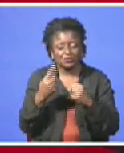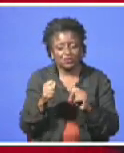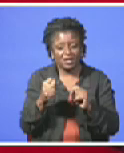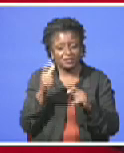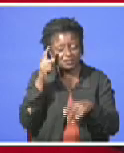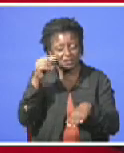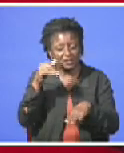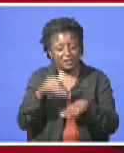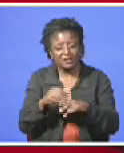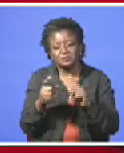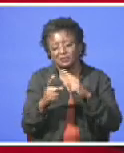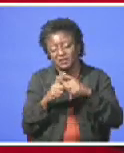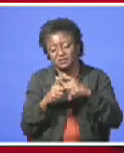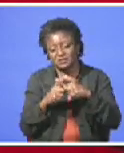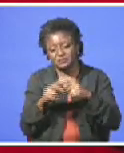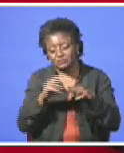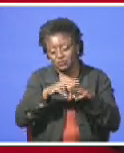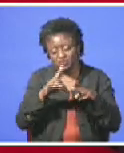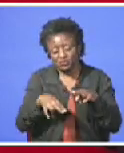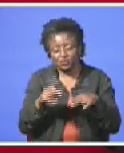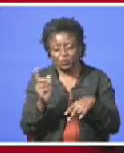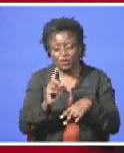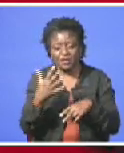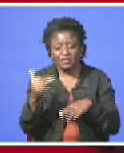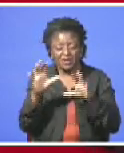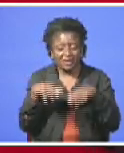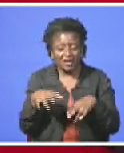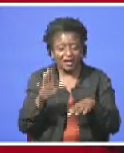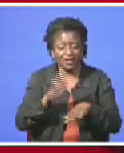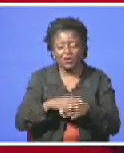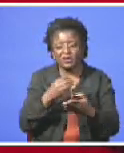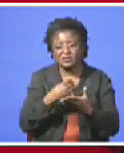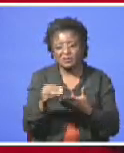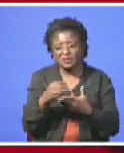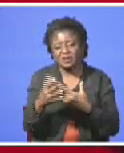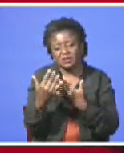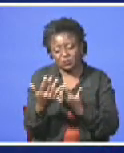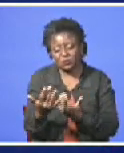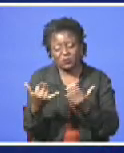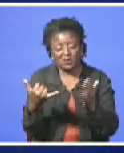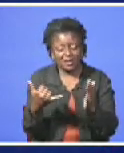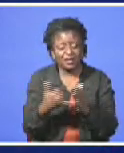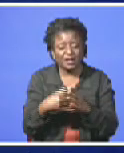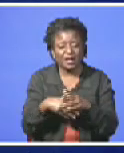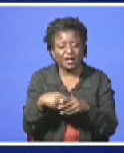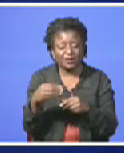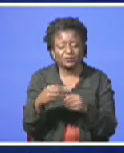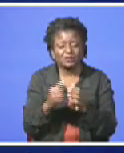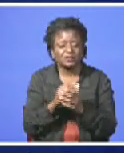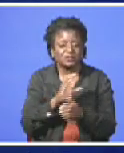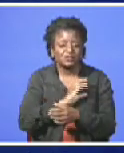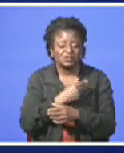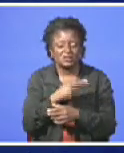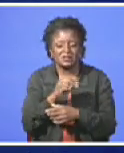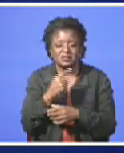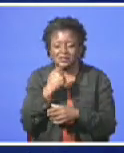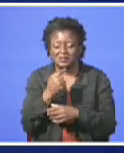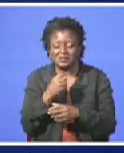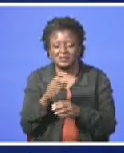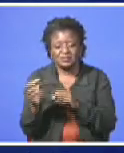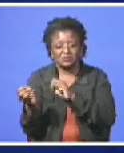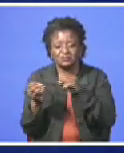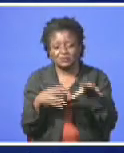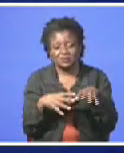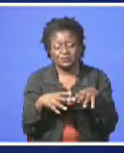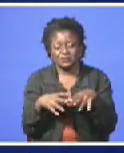positive, cut back wherever they can on spending and just wait it out. Chan says ditching the stereotypes